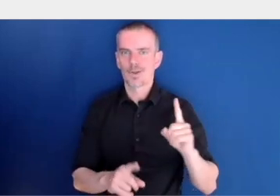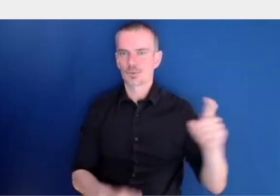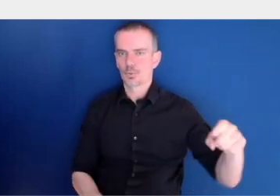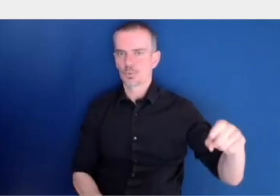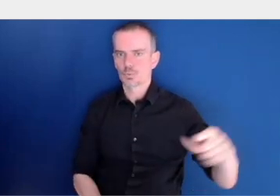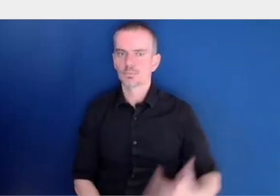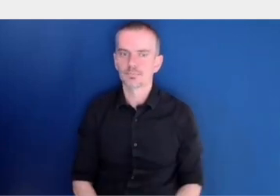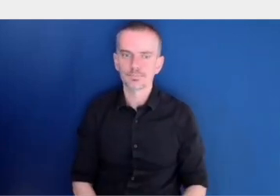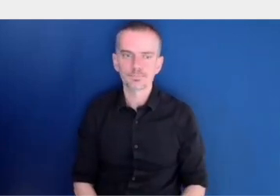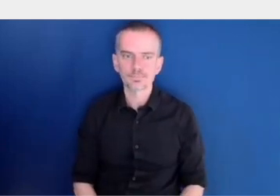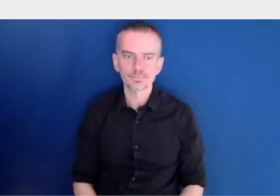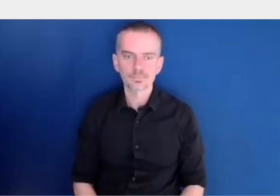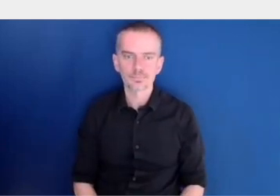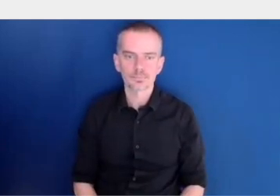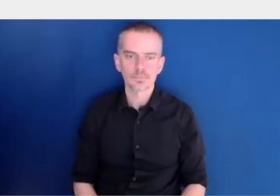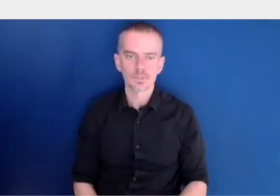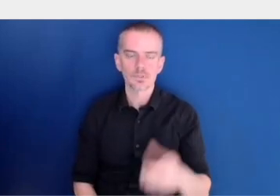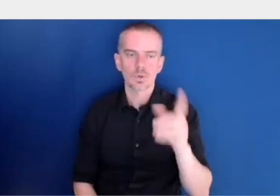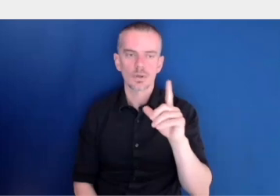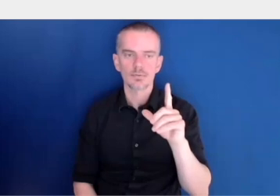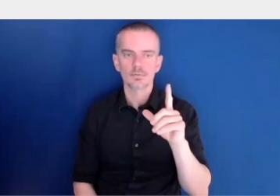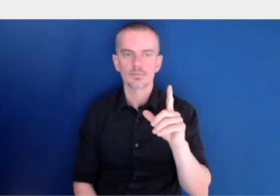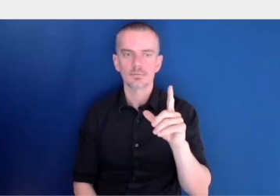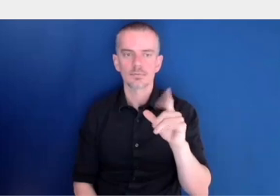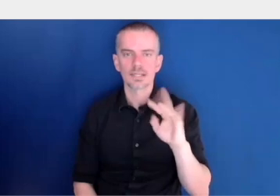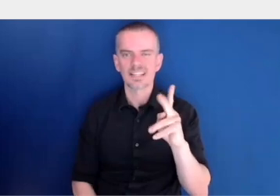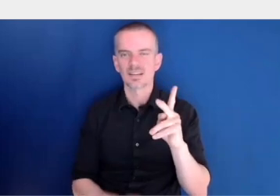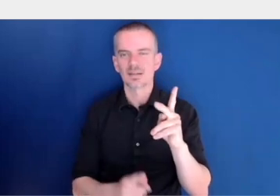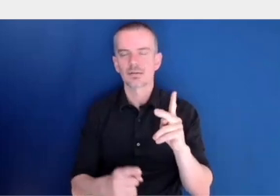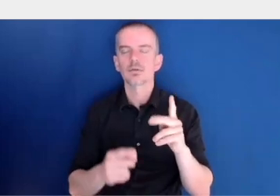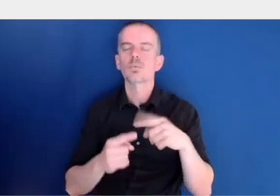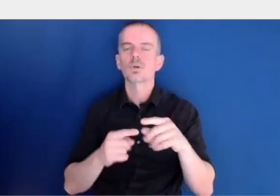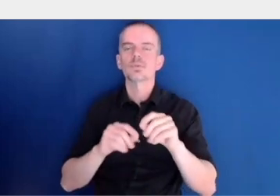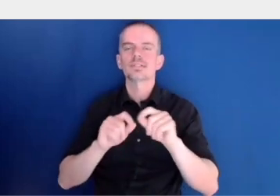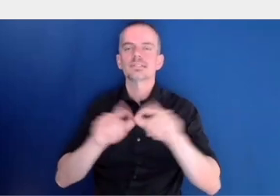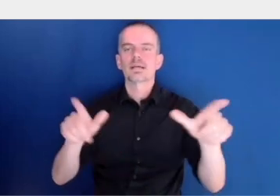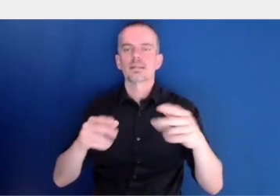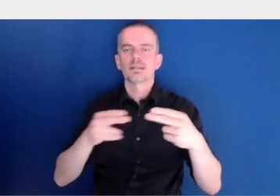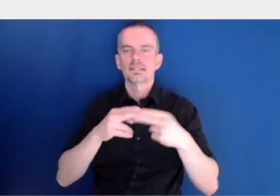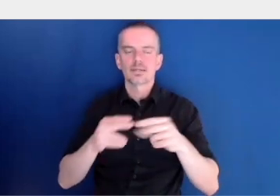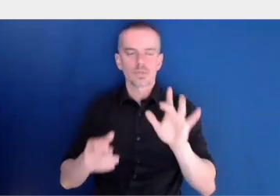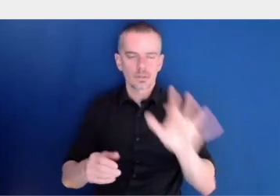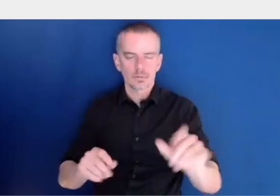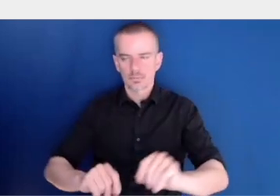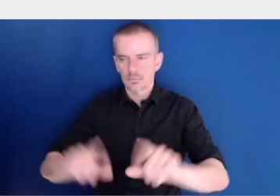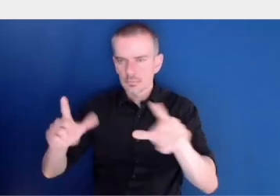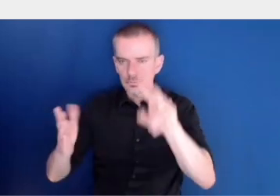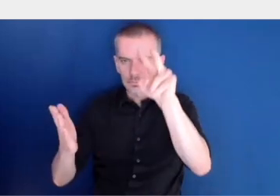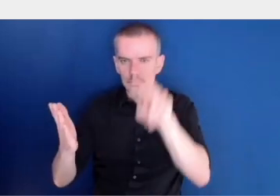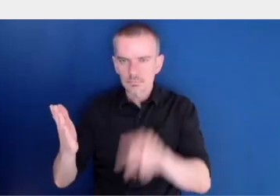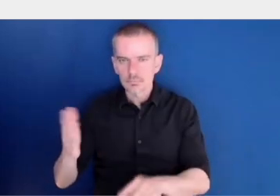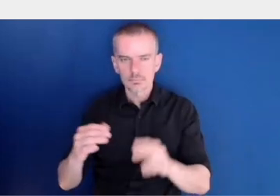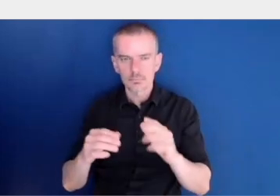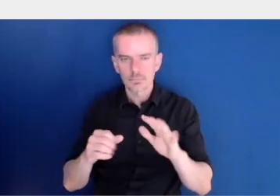from. So there's a link here. So when the slides are sent out, you can look a little bit more closely at the full list